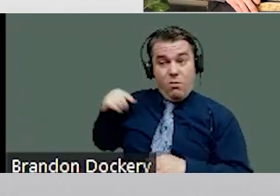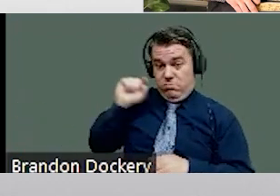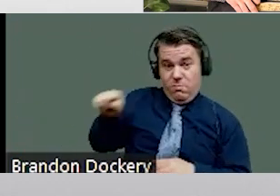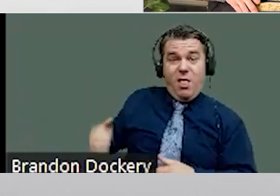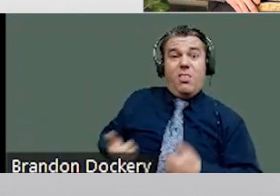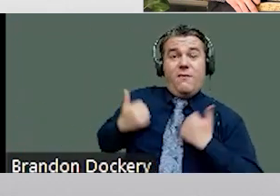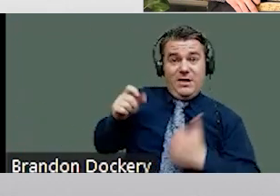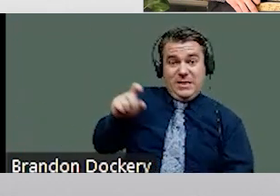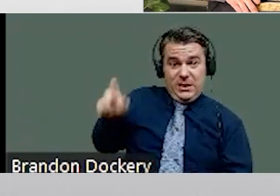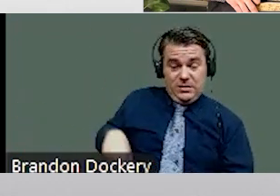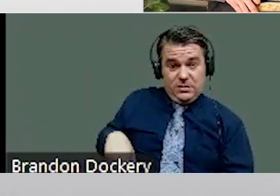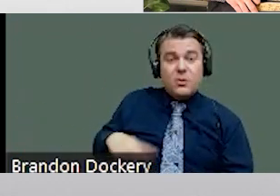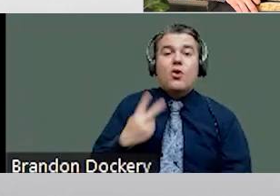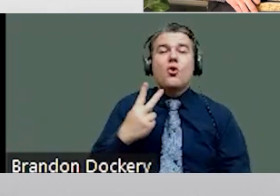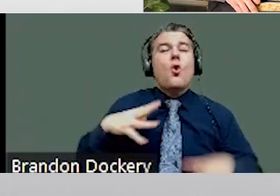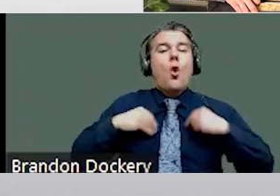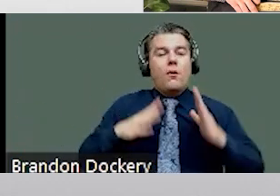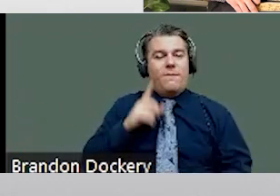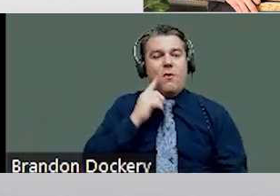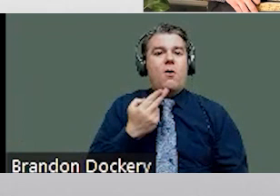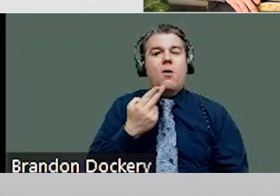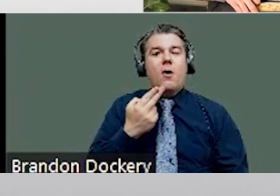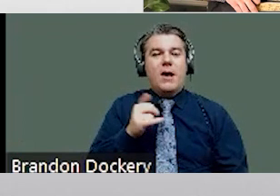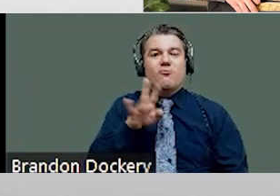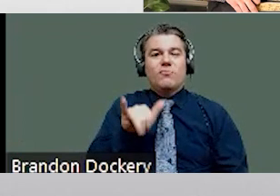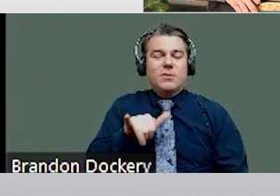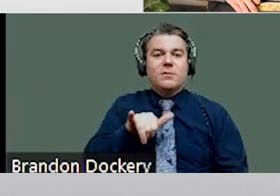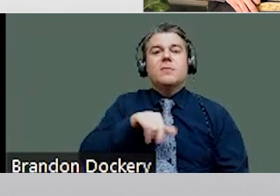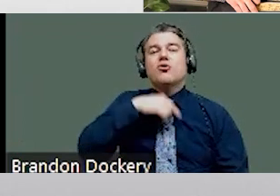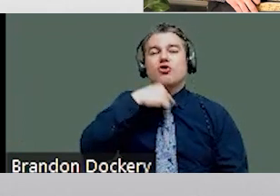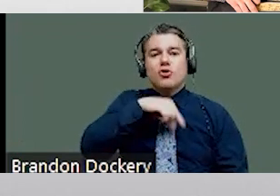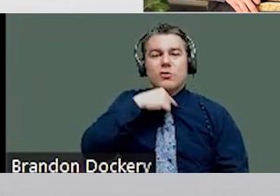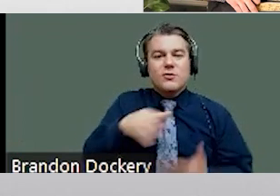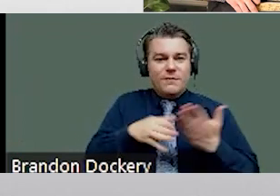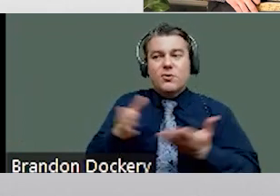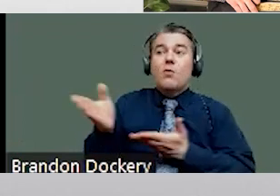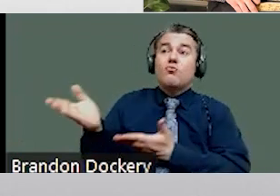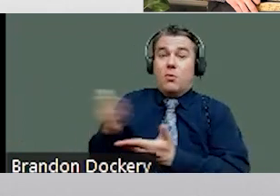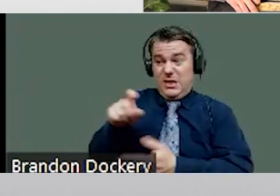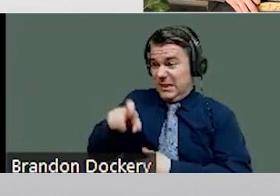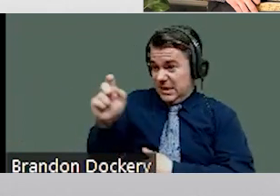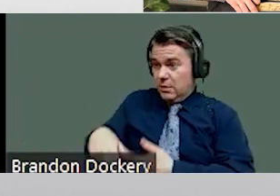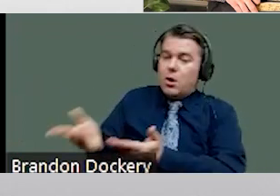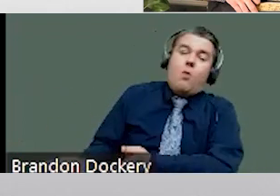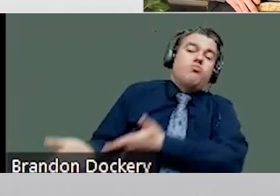Texas. The two owners of Henry's Turkey Service brought them from Texas